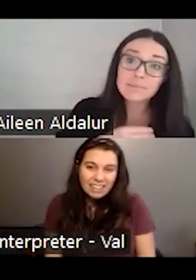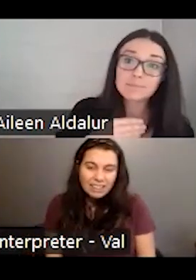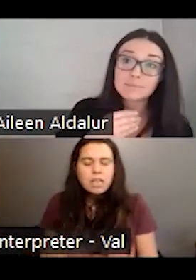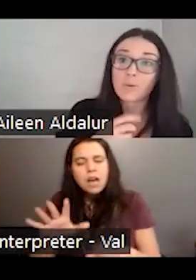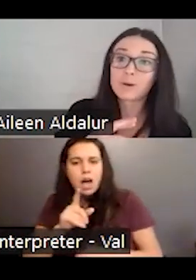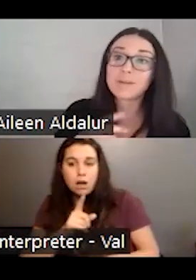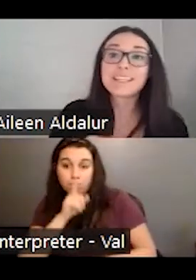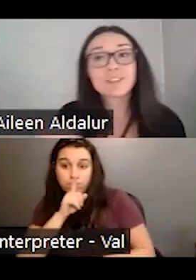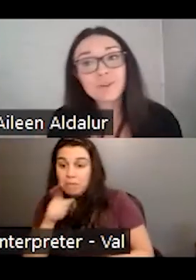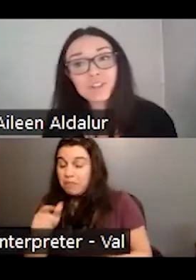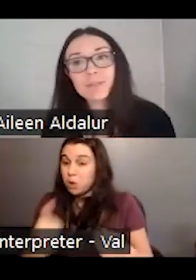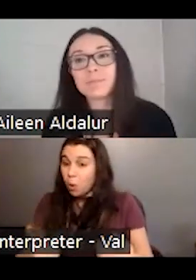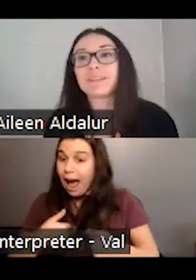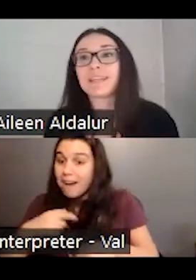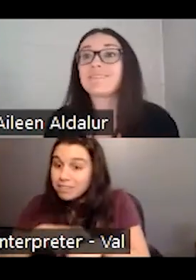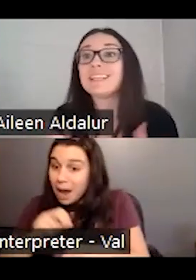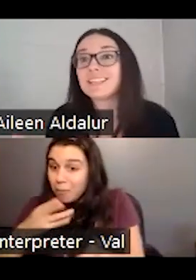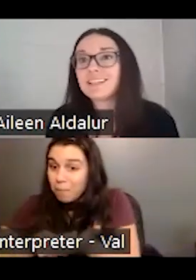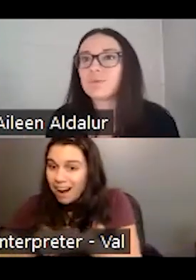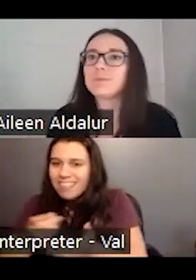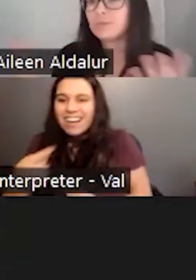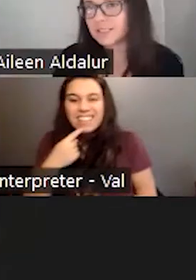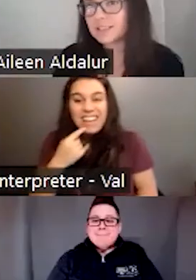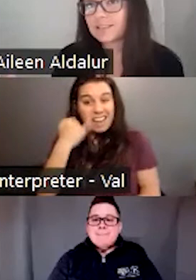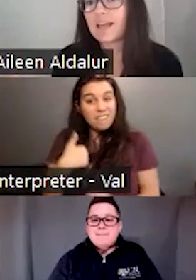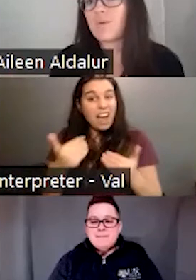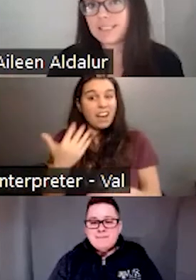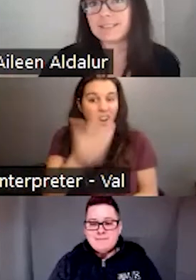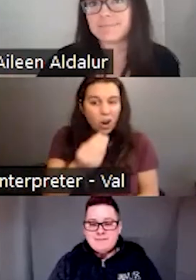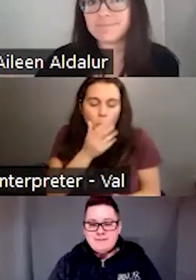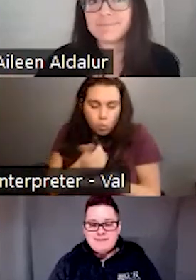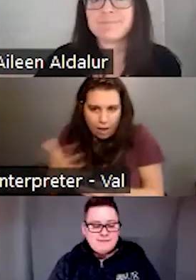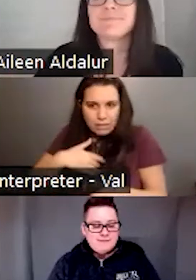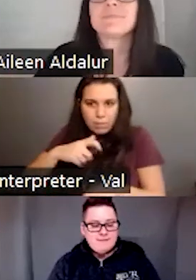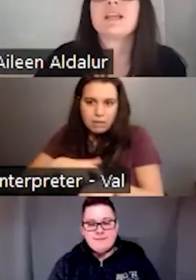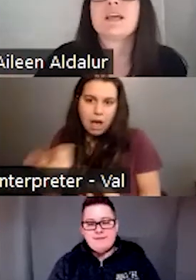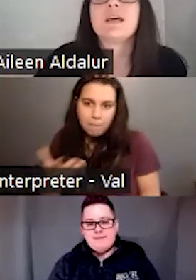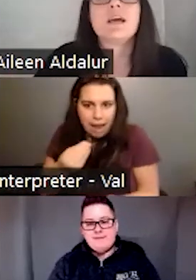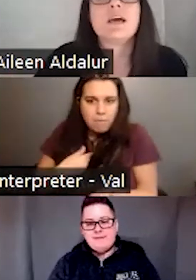have time or money to go to treatment, but that if they did, it would be useless and wasted.